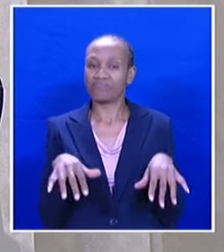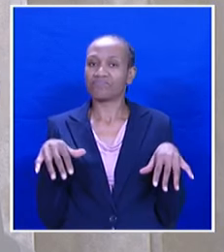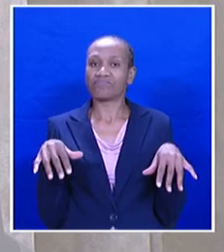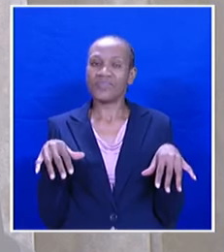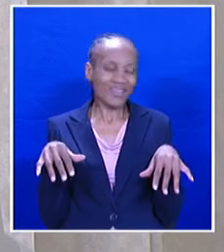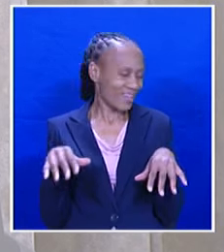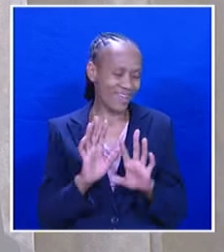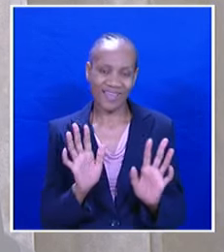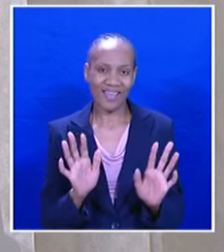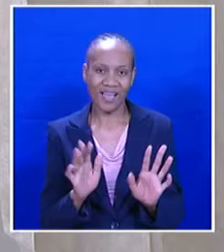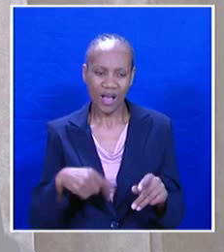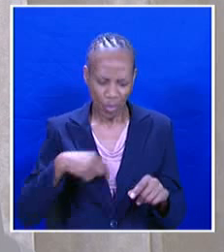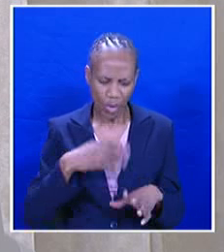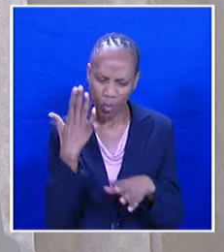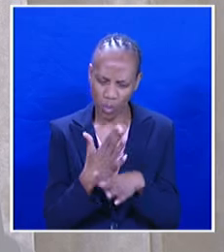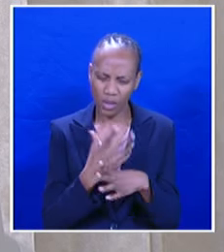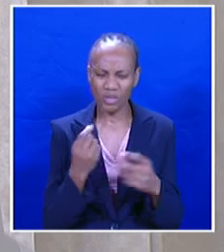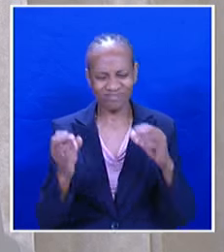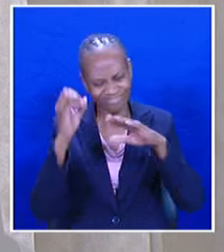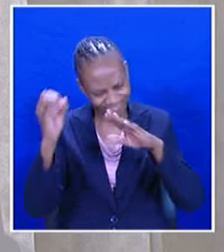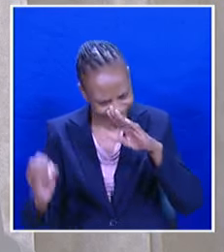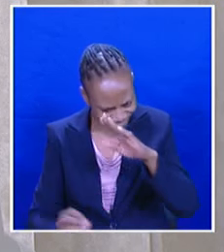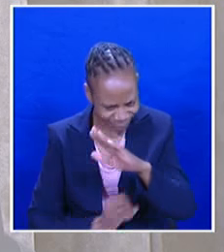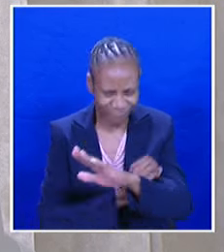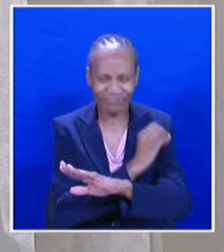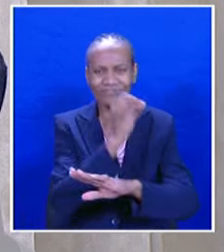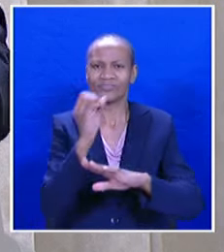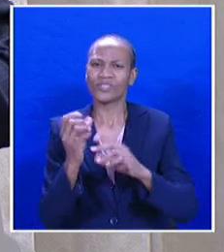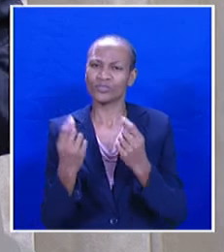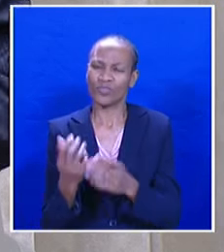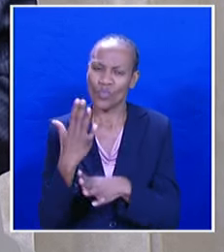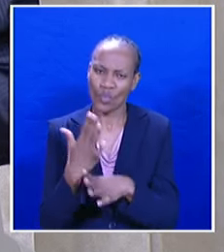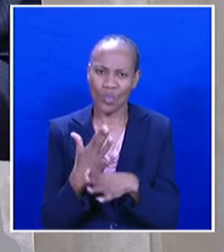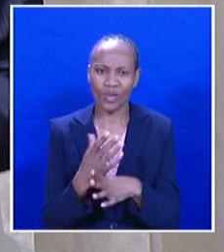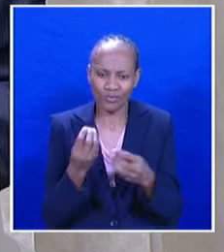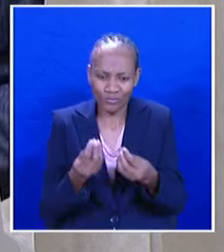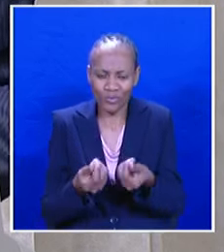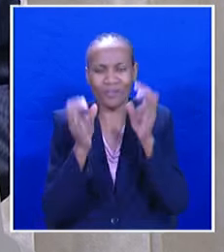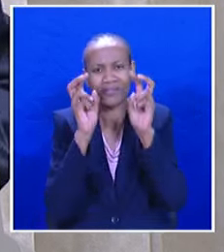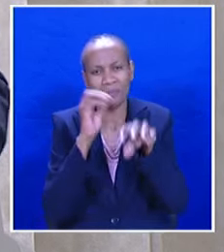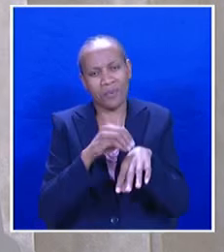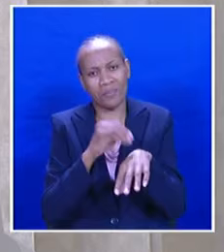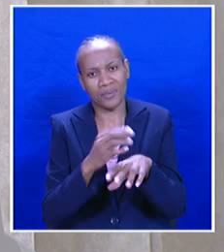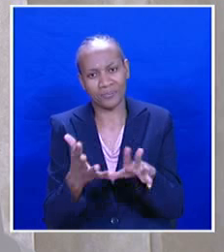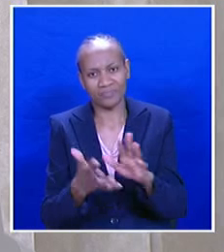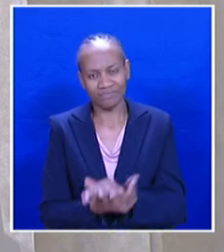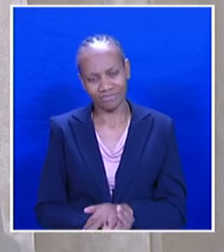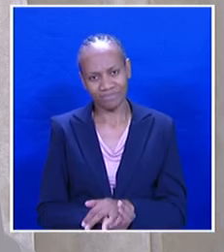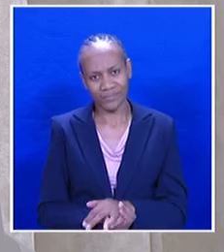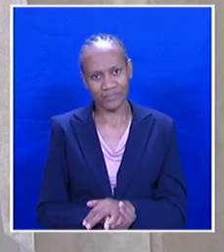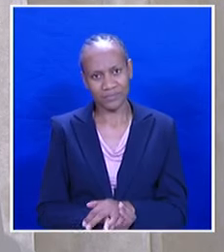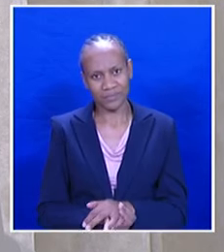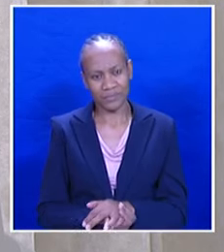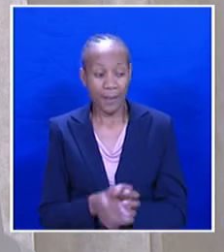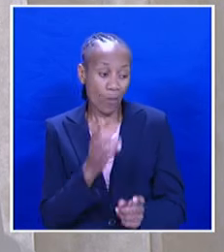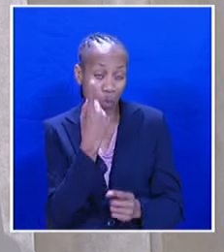day and night to address these problems. One of the things that I even said to some of the ESCOM managers, I said, even